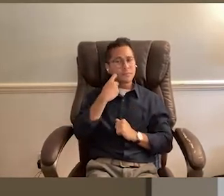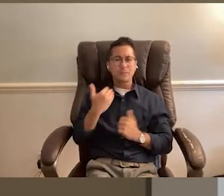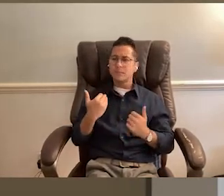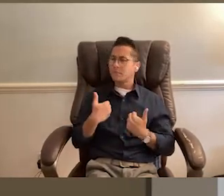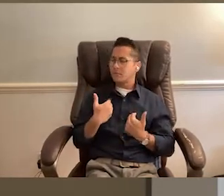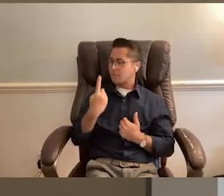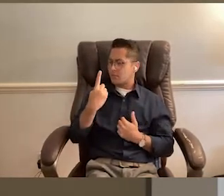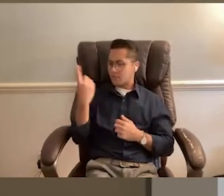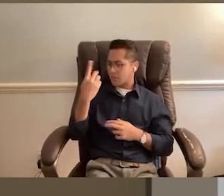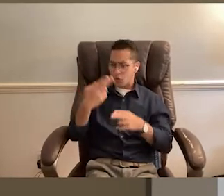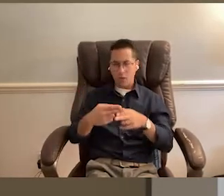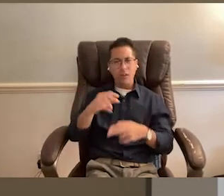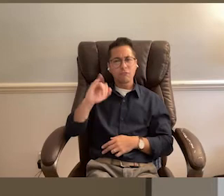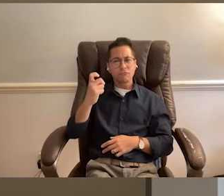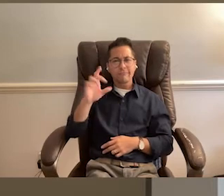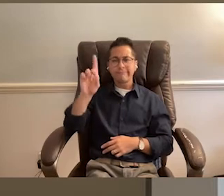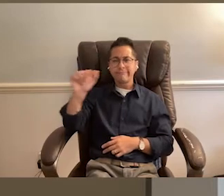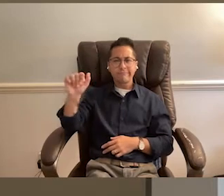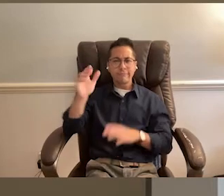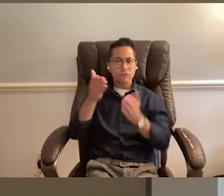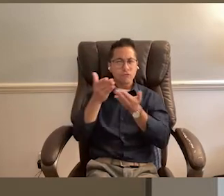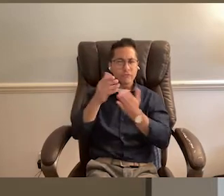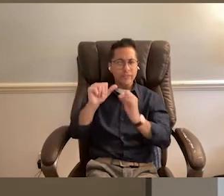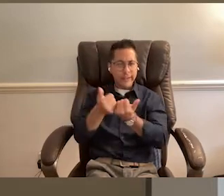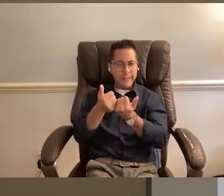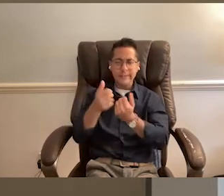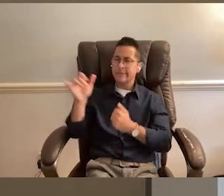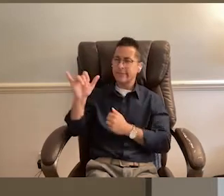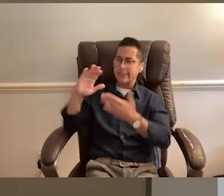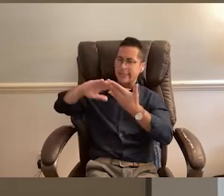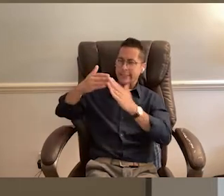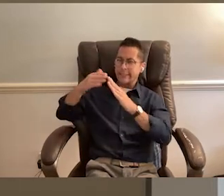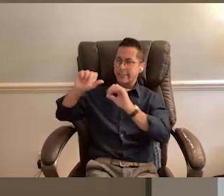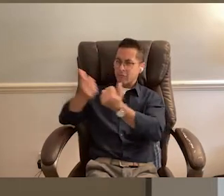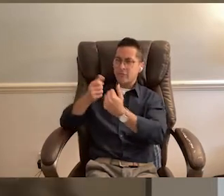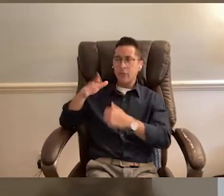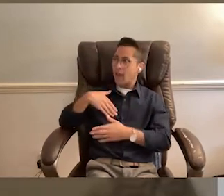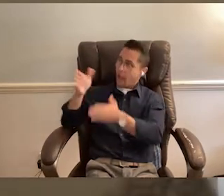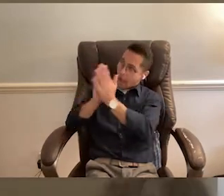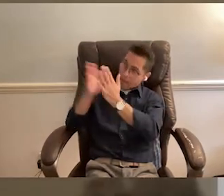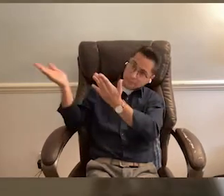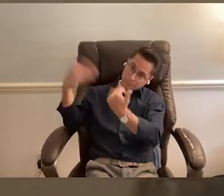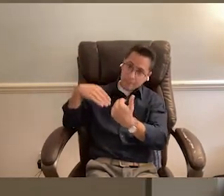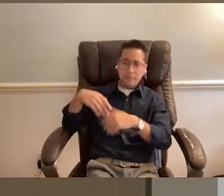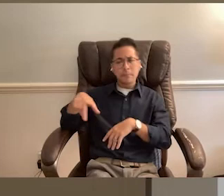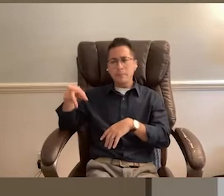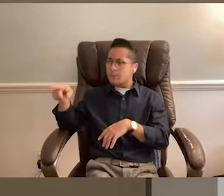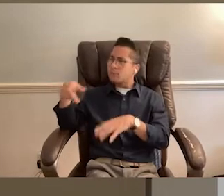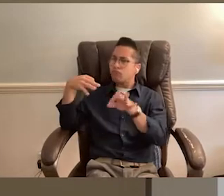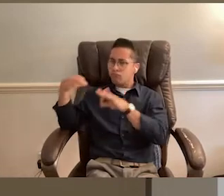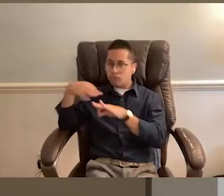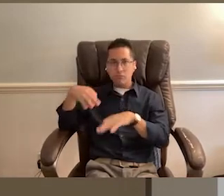ask who's hiring. And we've had students who have been offered job applications and stuff just from that. So we're always like, go out there, go